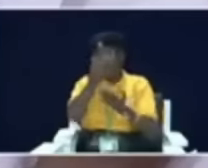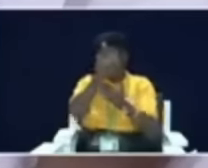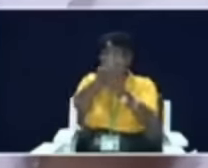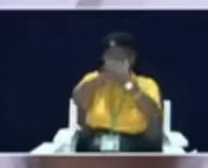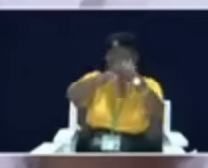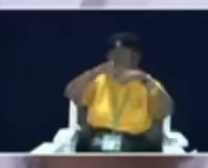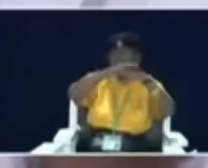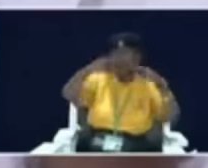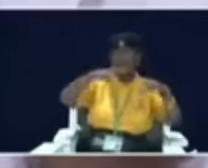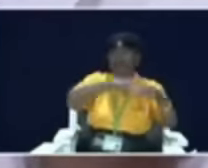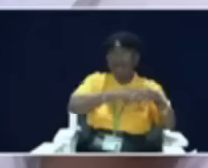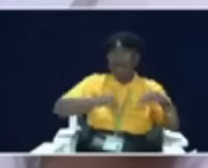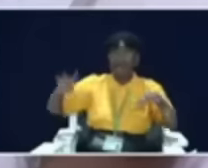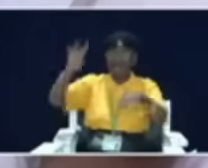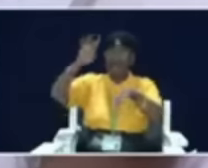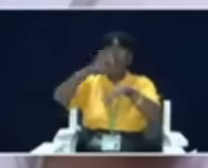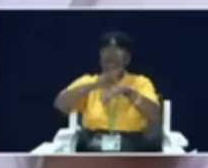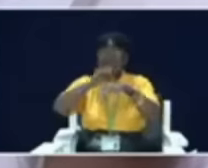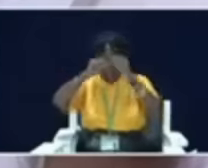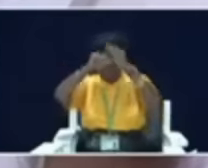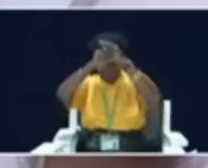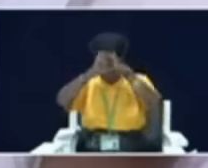serve. Heaven and earth